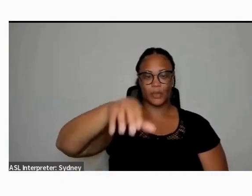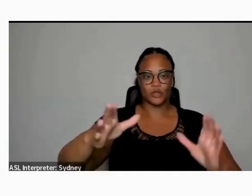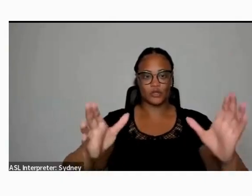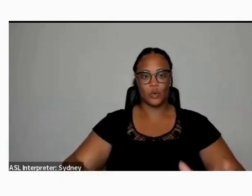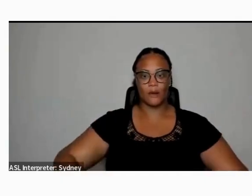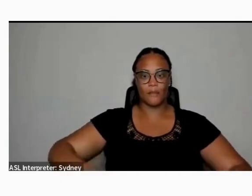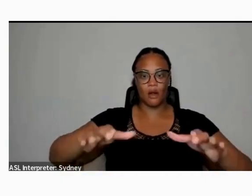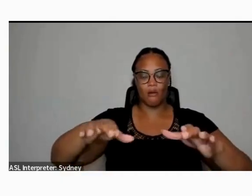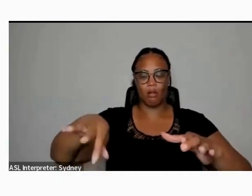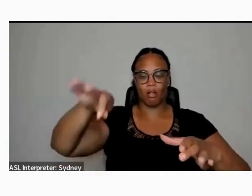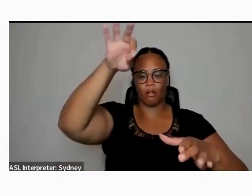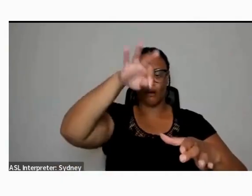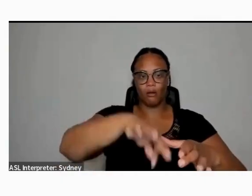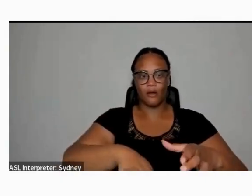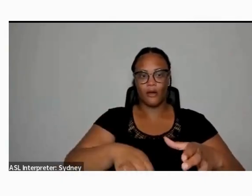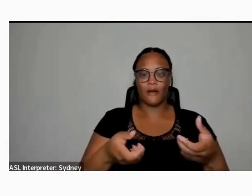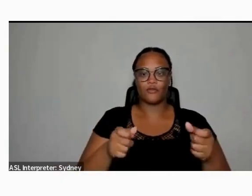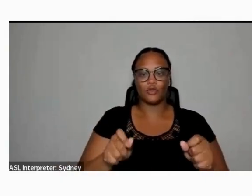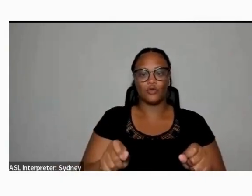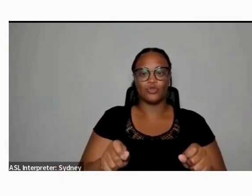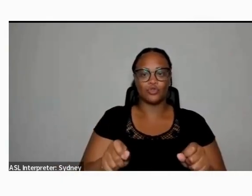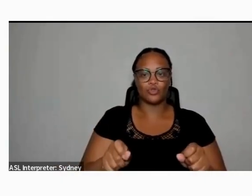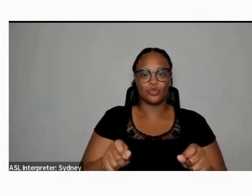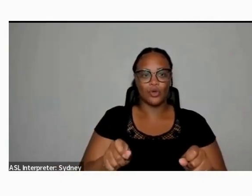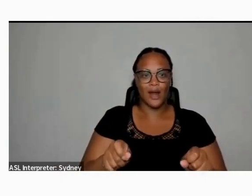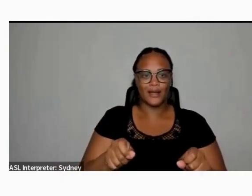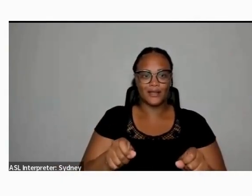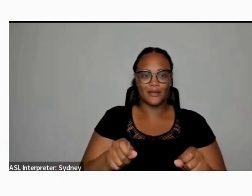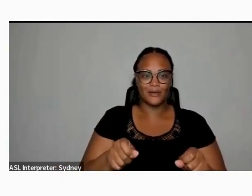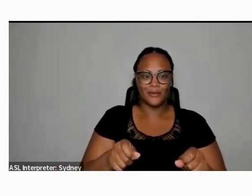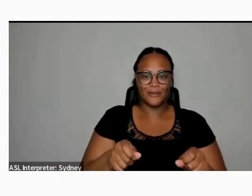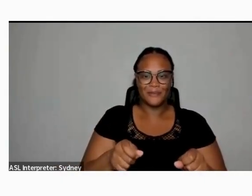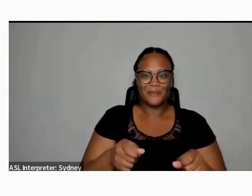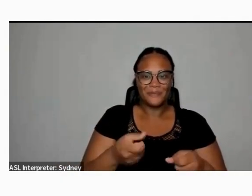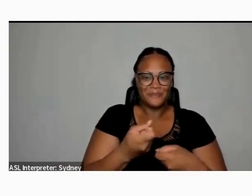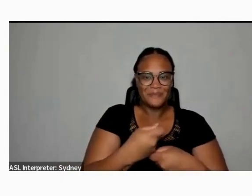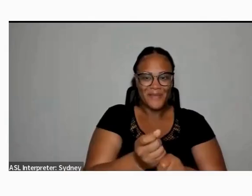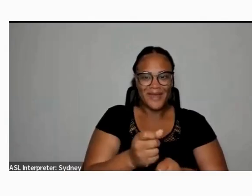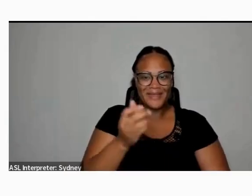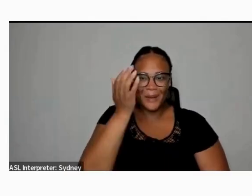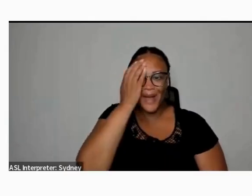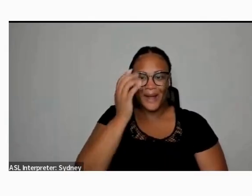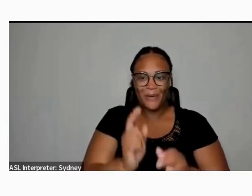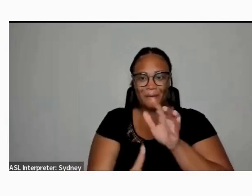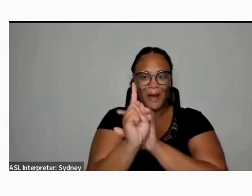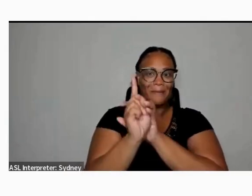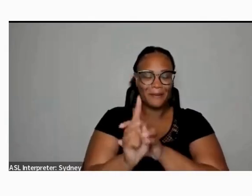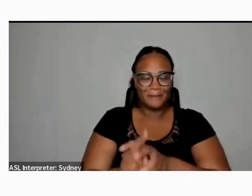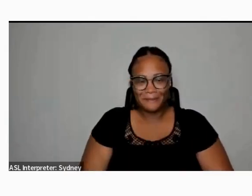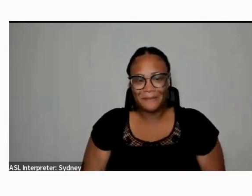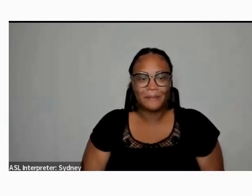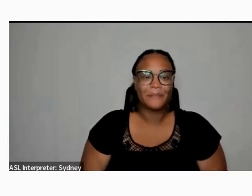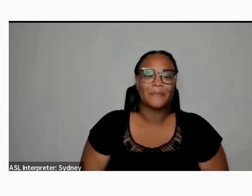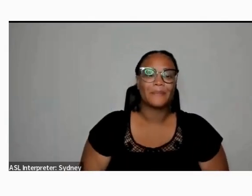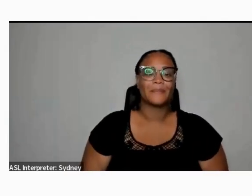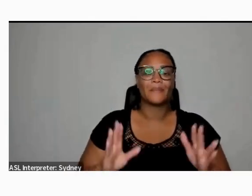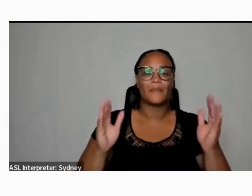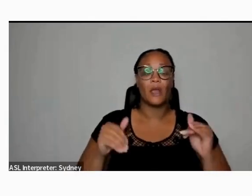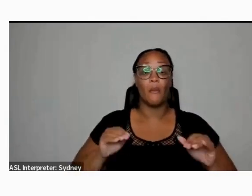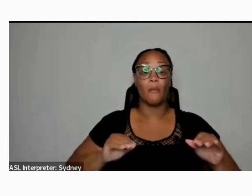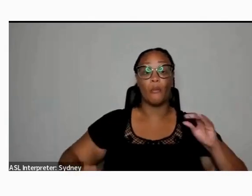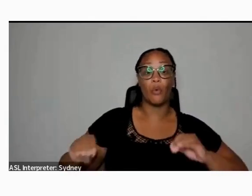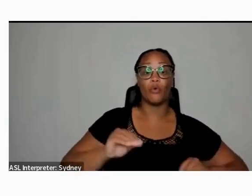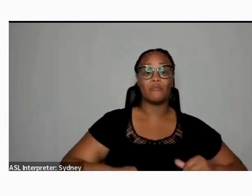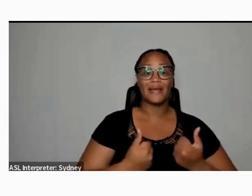like it looks like a ship, and then you try to get the pirate to pop up. You could do movement games, so you could do laps around the